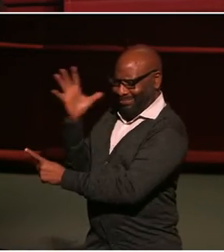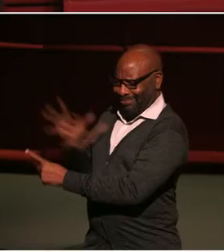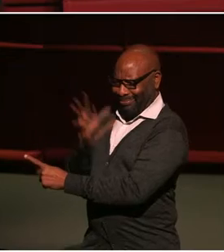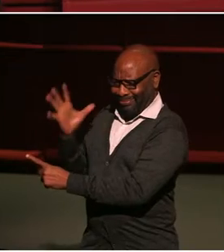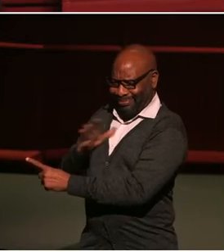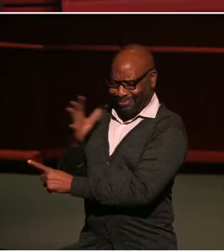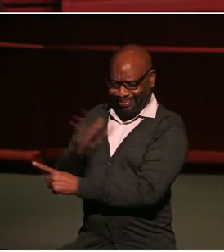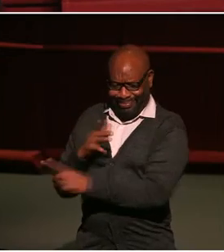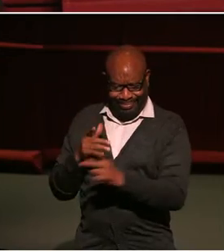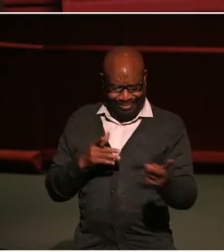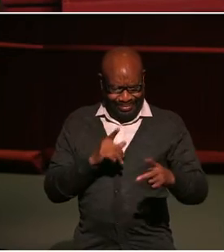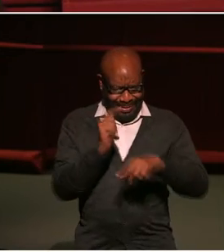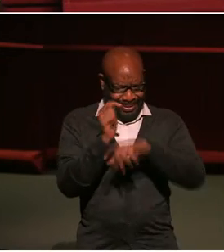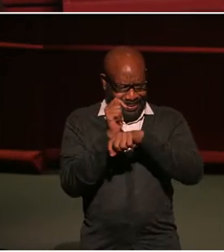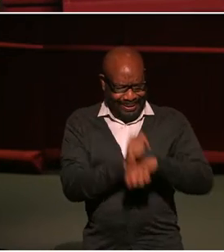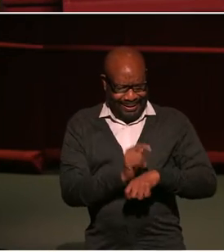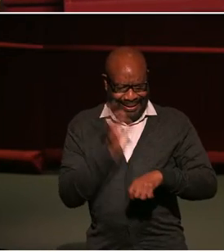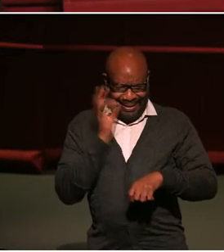So